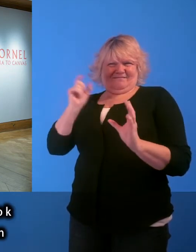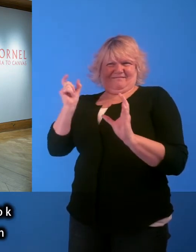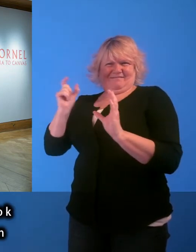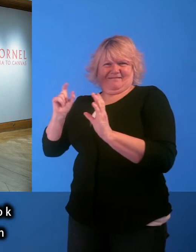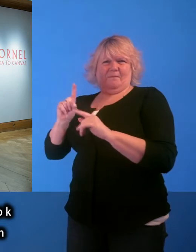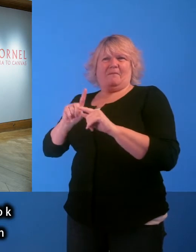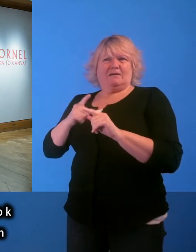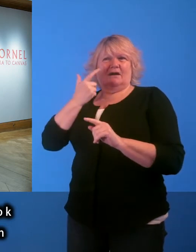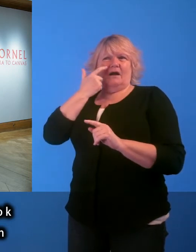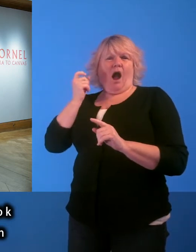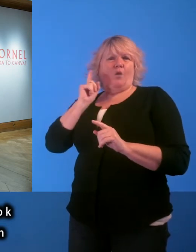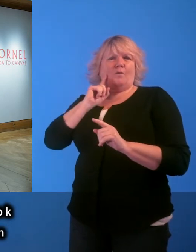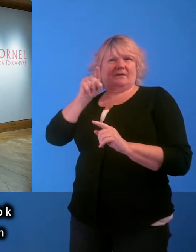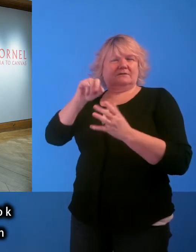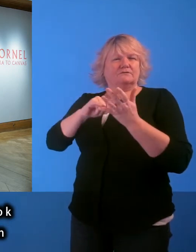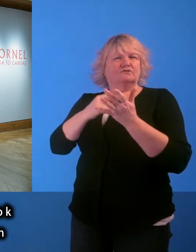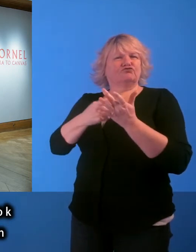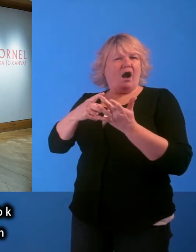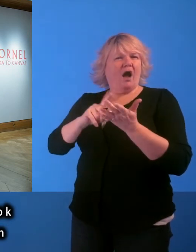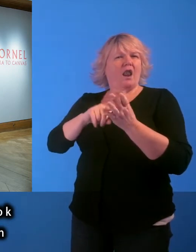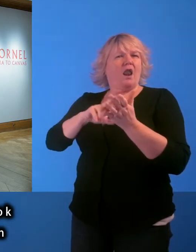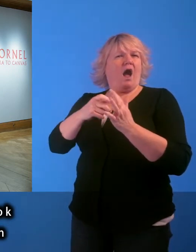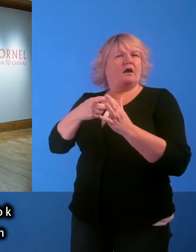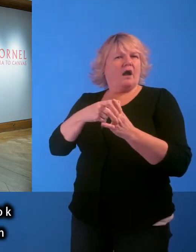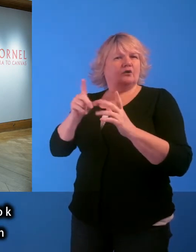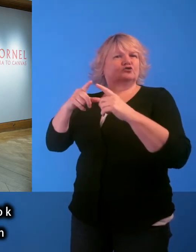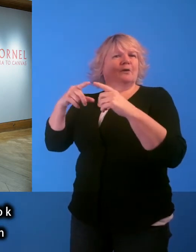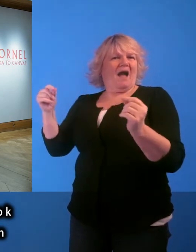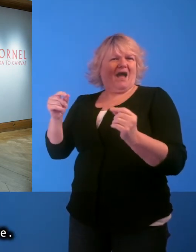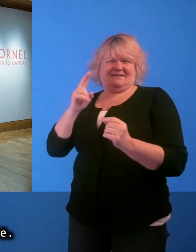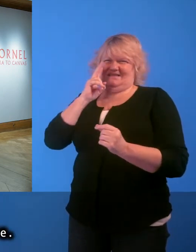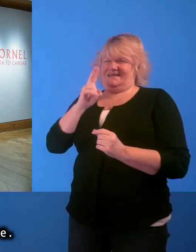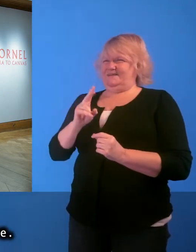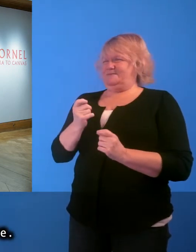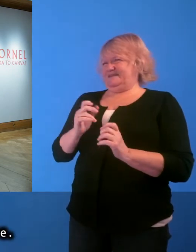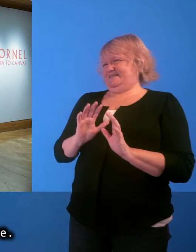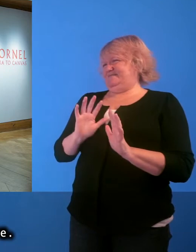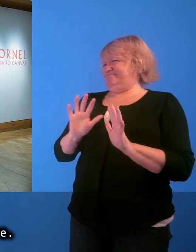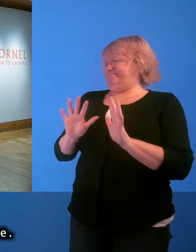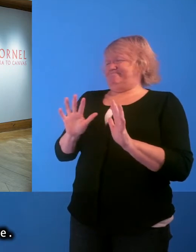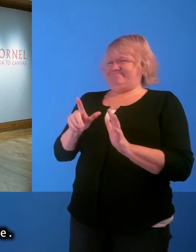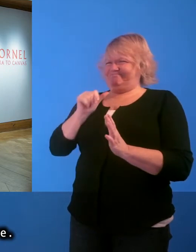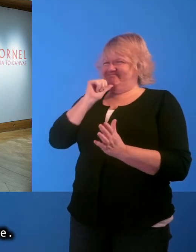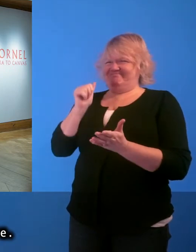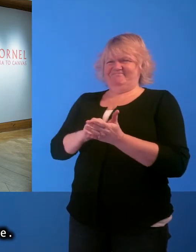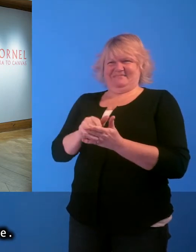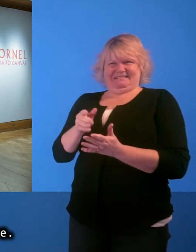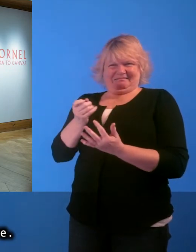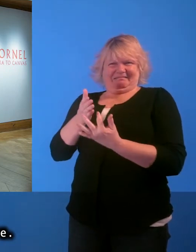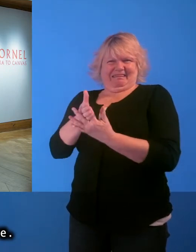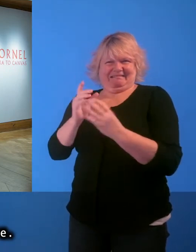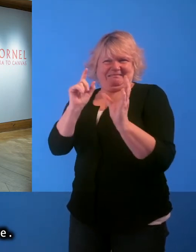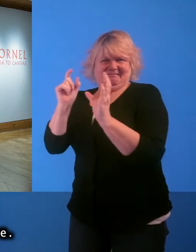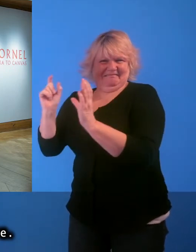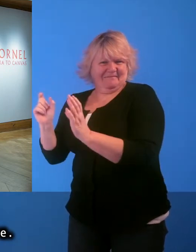while many of those he took of girls and young women in Sri Lanka and Japan appear